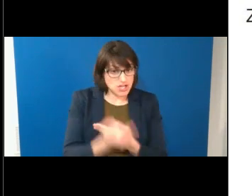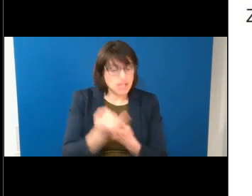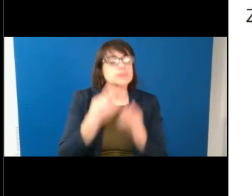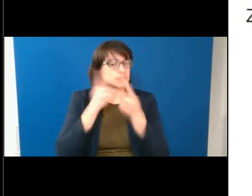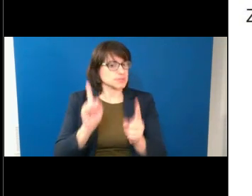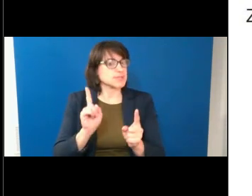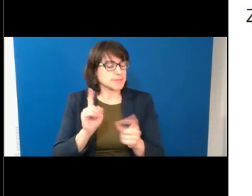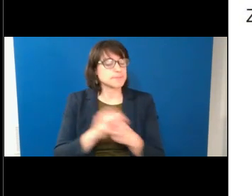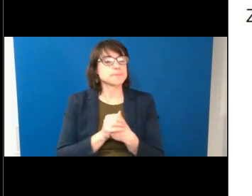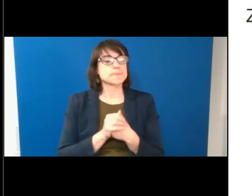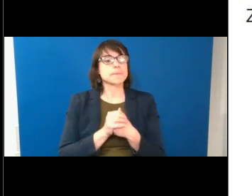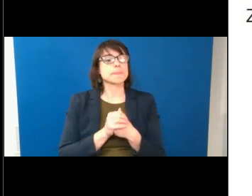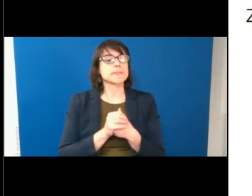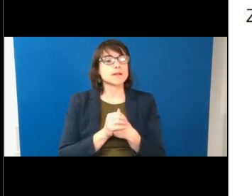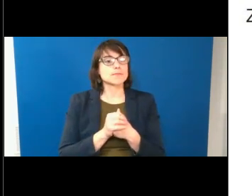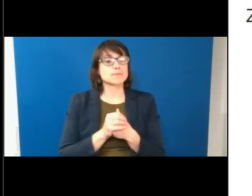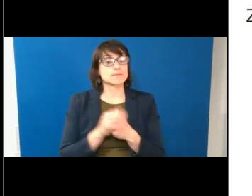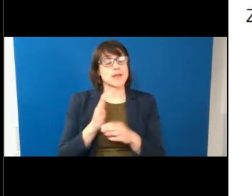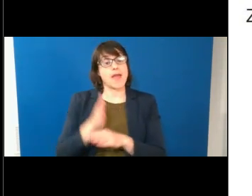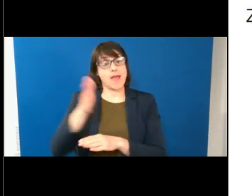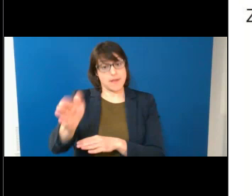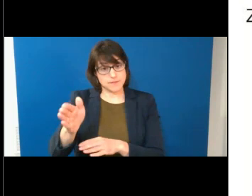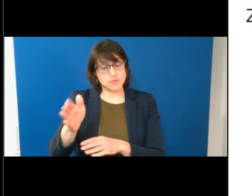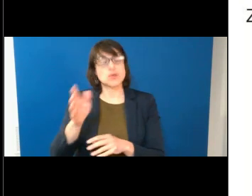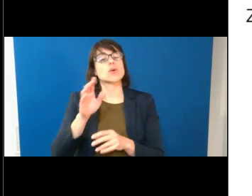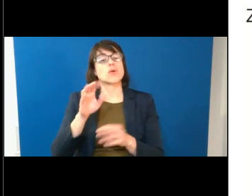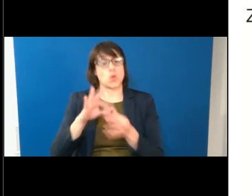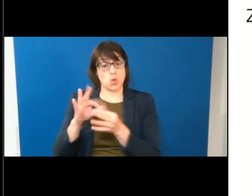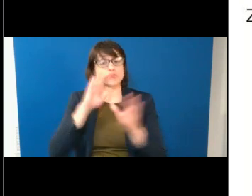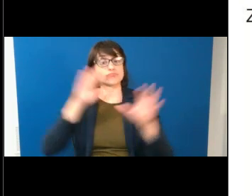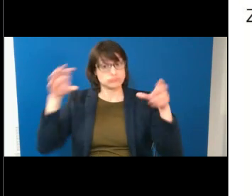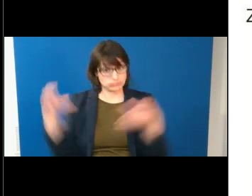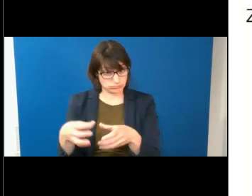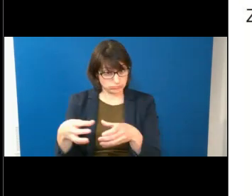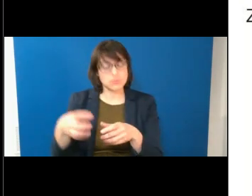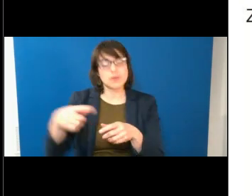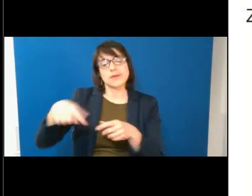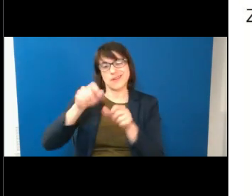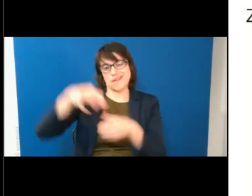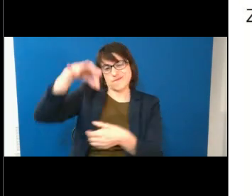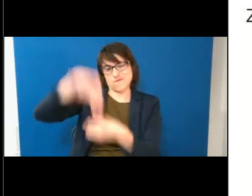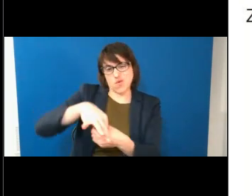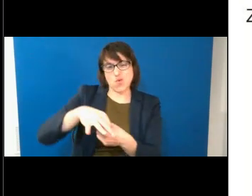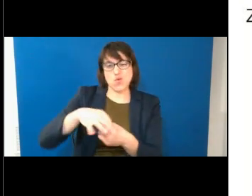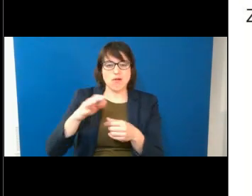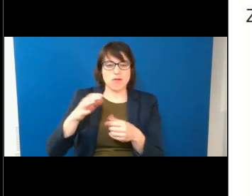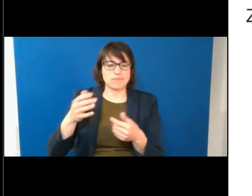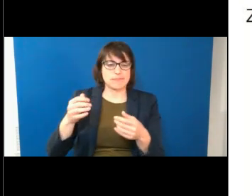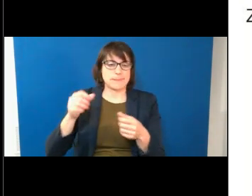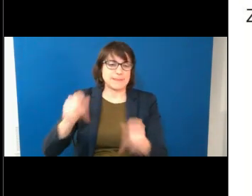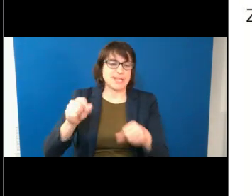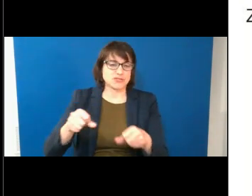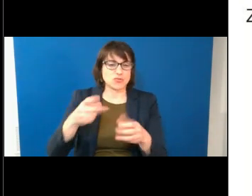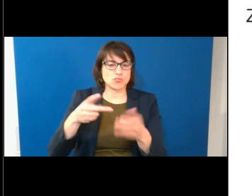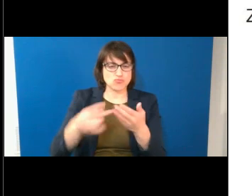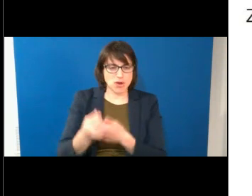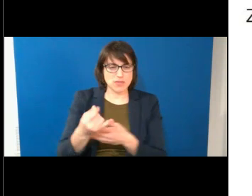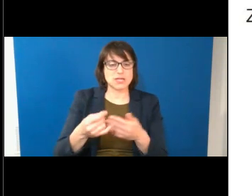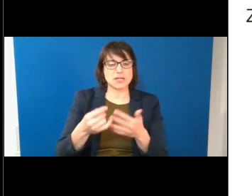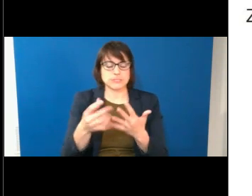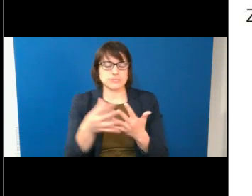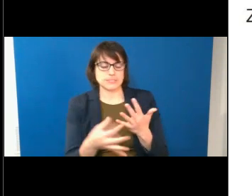And then afterwards, we'll get the coalition together to vote on these potential projects and determine our highest priority projects. In the fourth